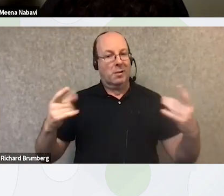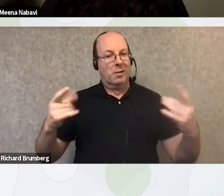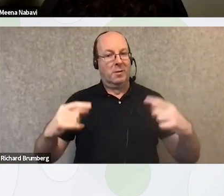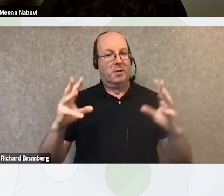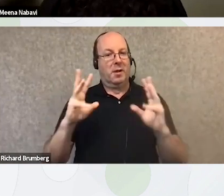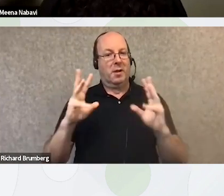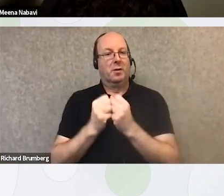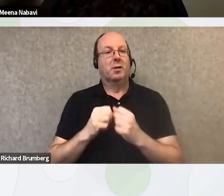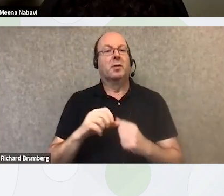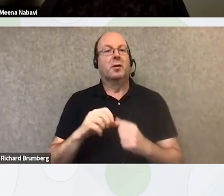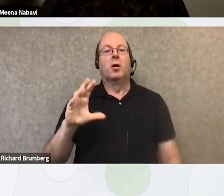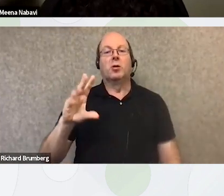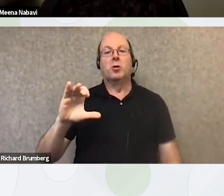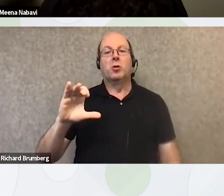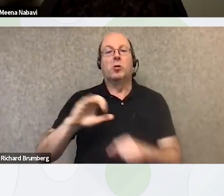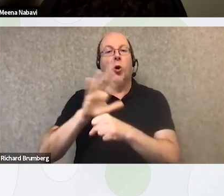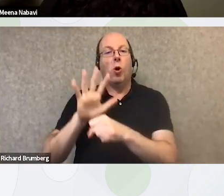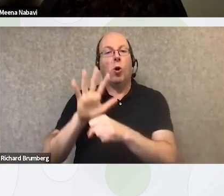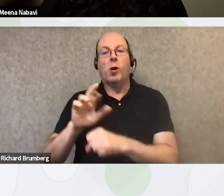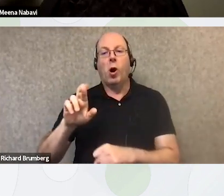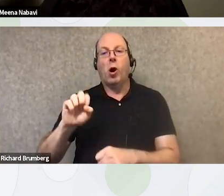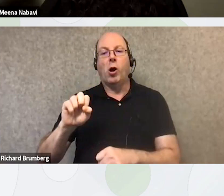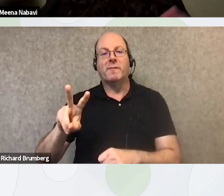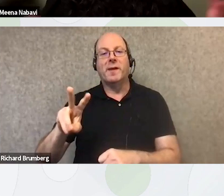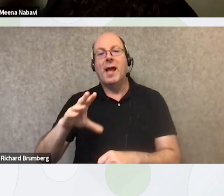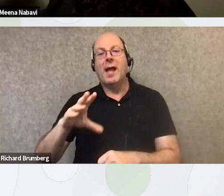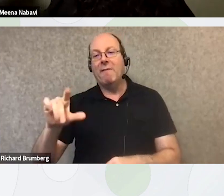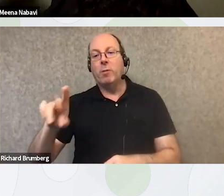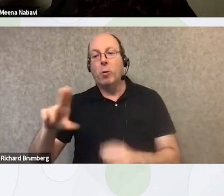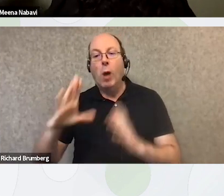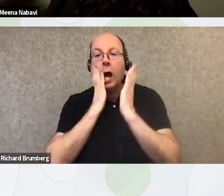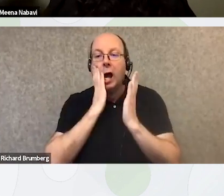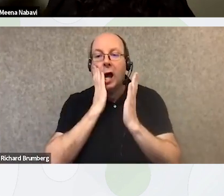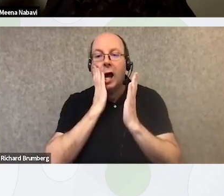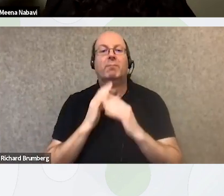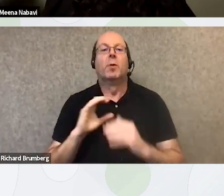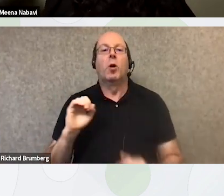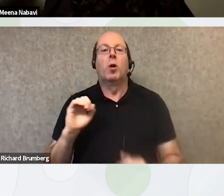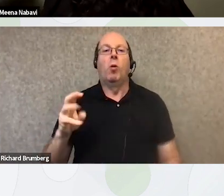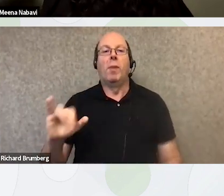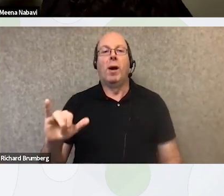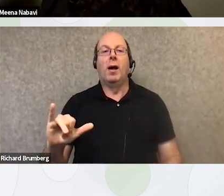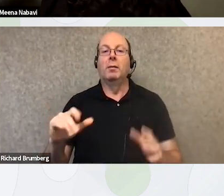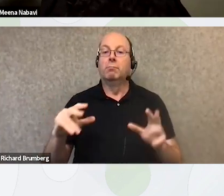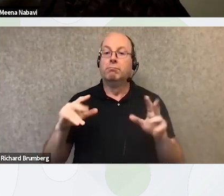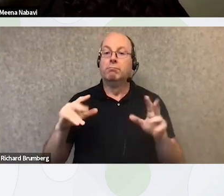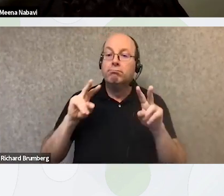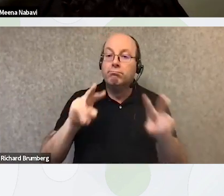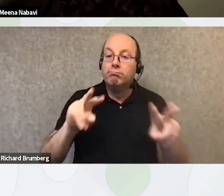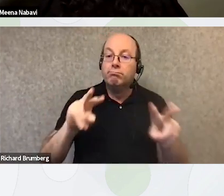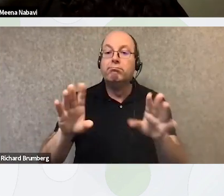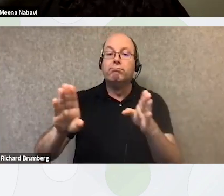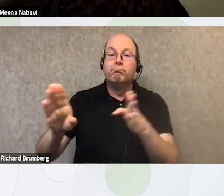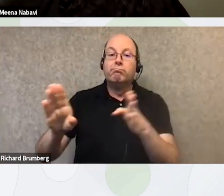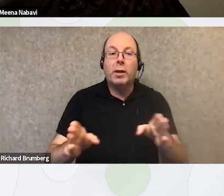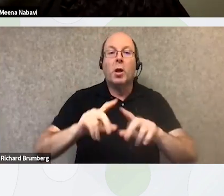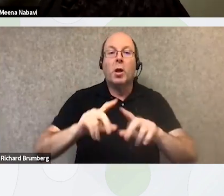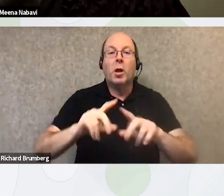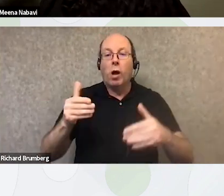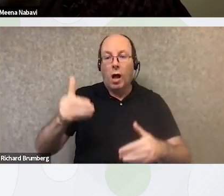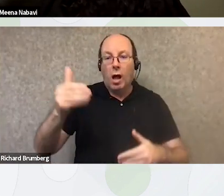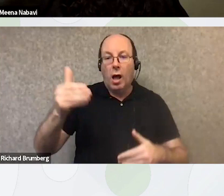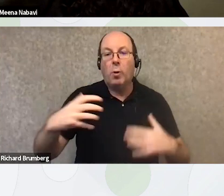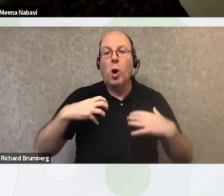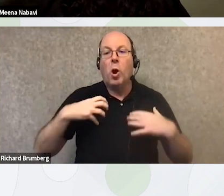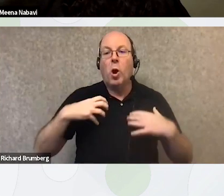COVID, RSV, and flu, oh my, preparing for the upcoming respiratory virus season, featuring